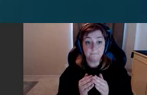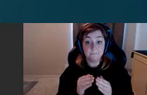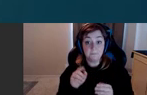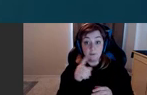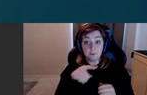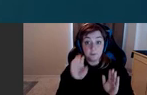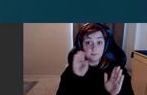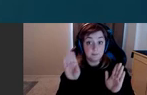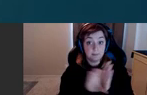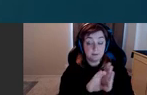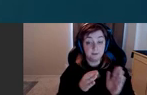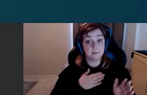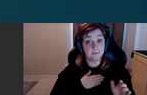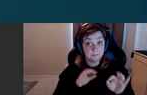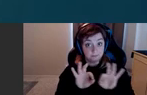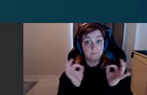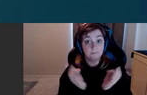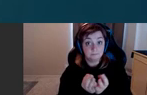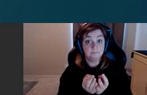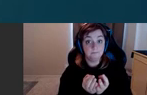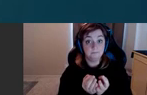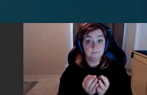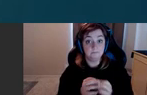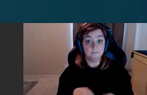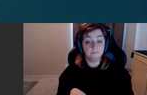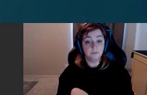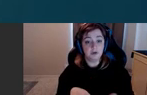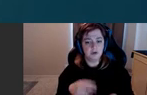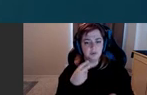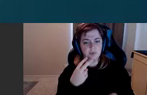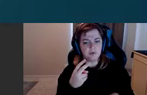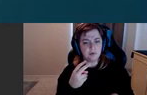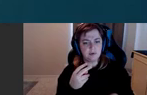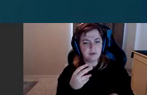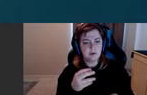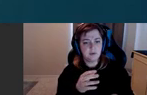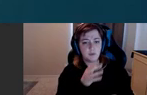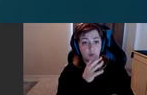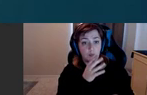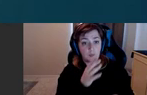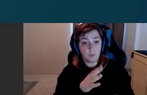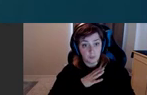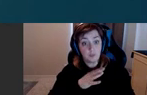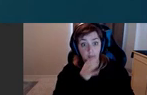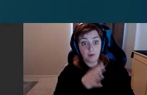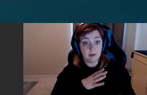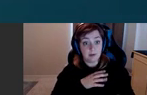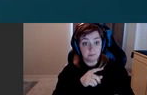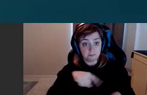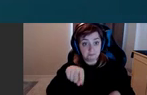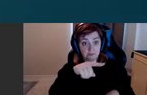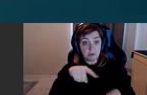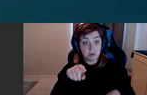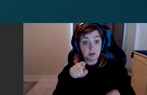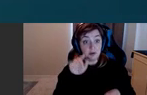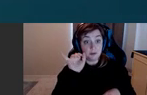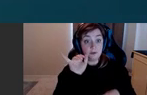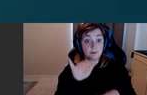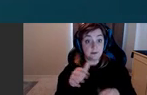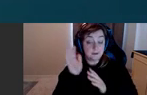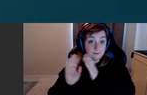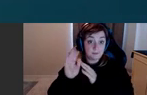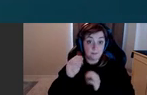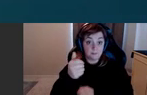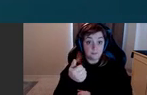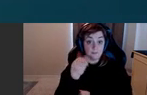family. In fact, the pictures that you see of the women and the group of women, that's from the 1940s. And those are all my, that